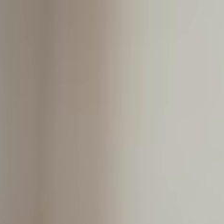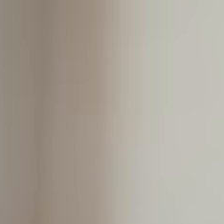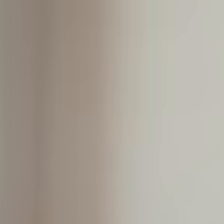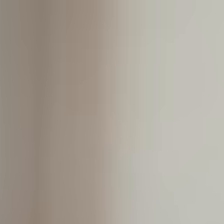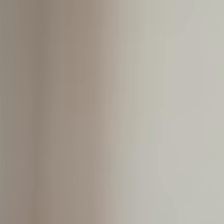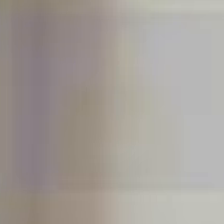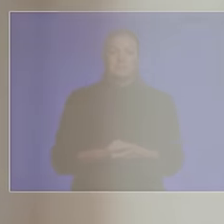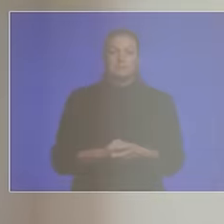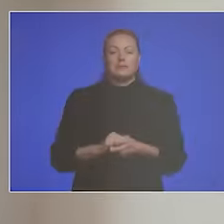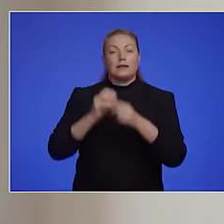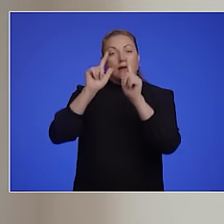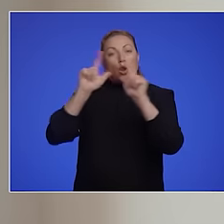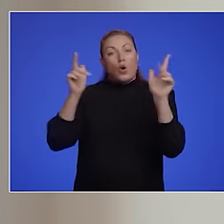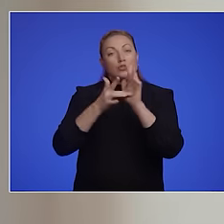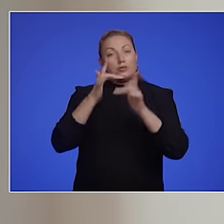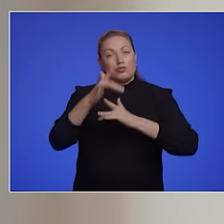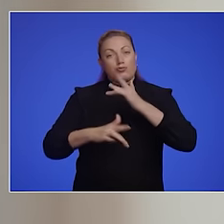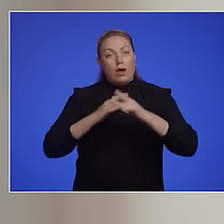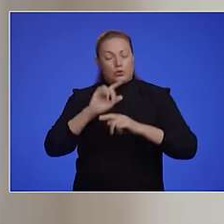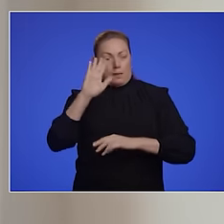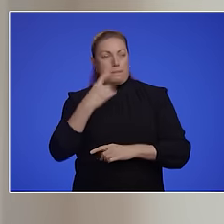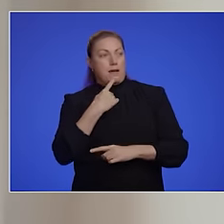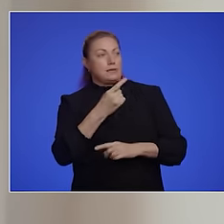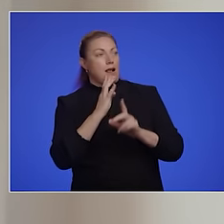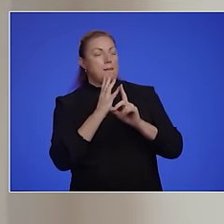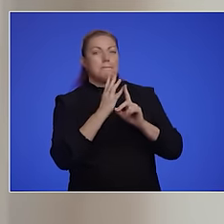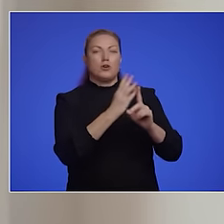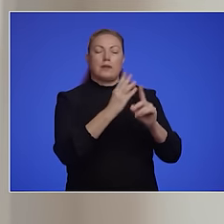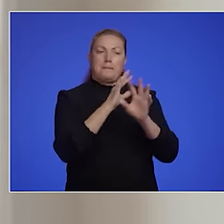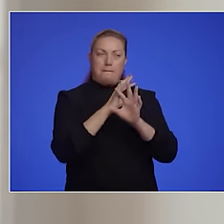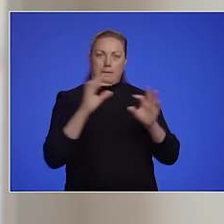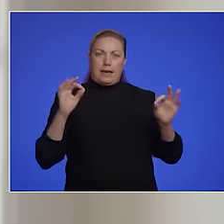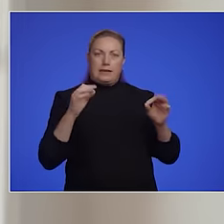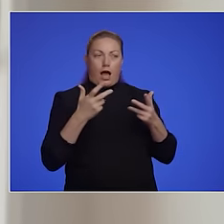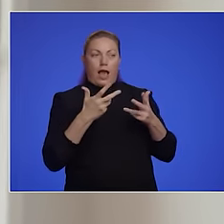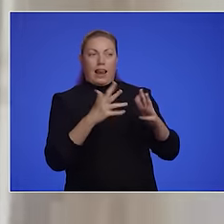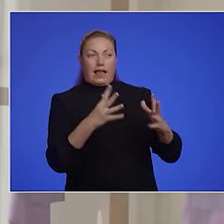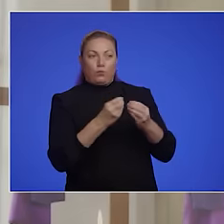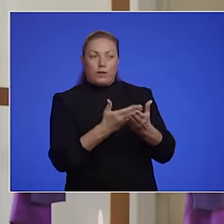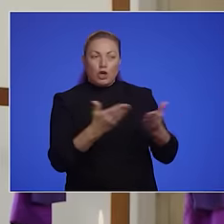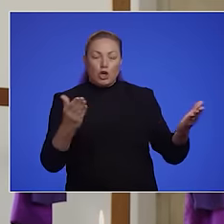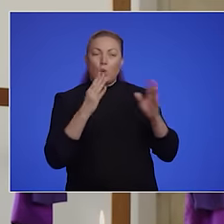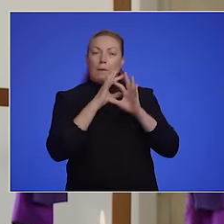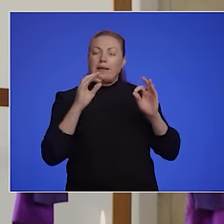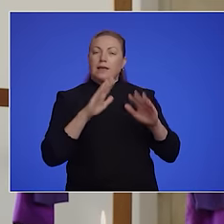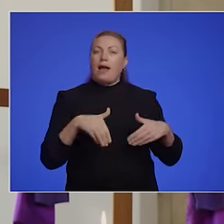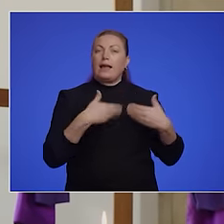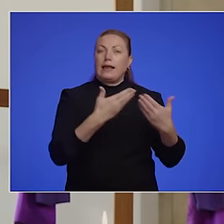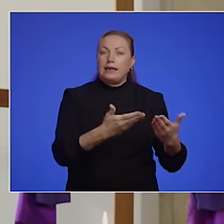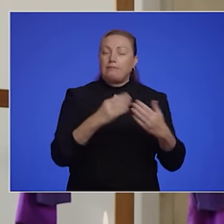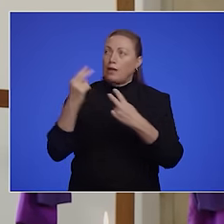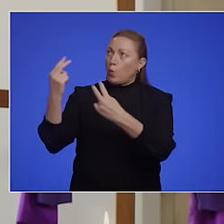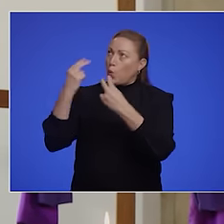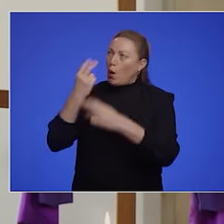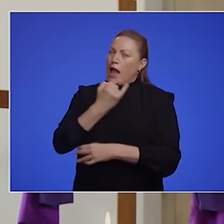Now and forever Lord Jesus Christ, who said to your apostles Peace I leave you, my peace I give you Look not on our sins But on the